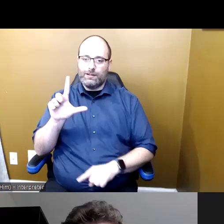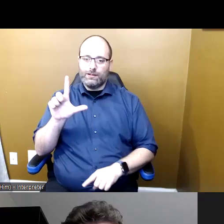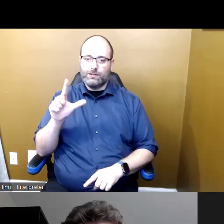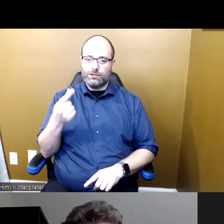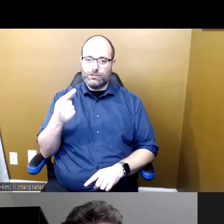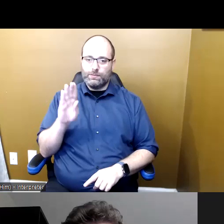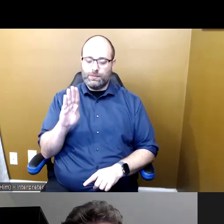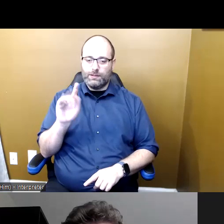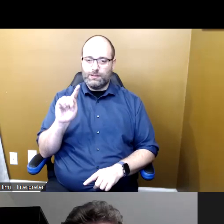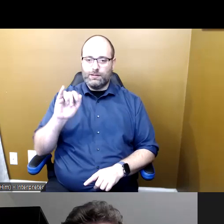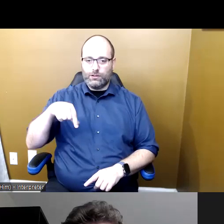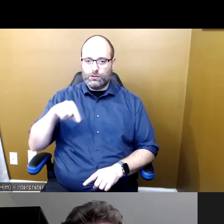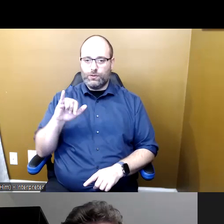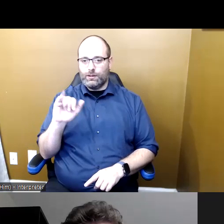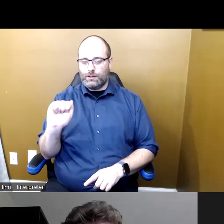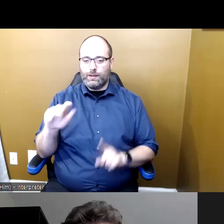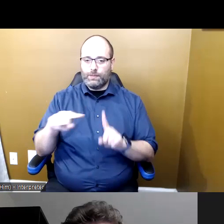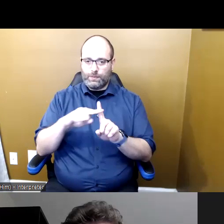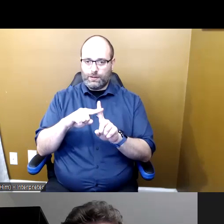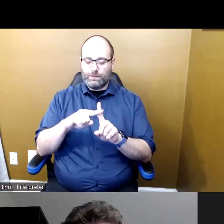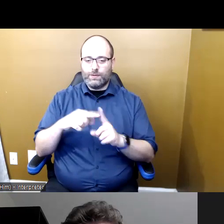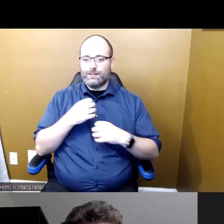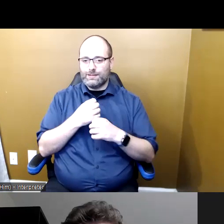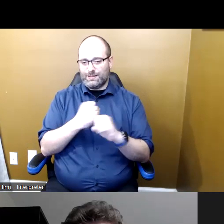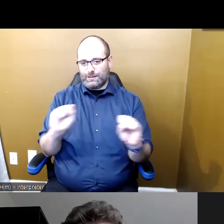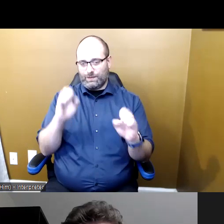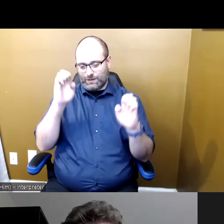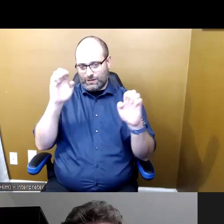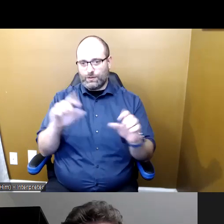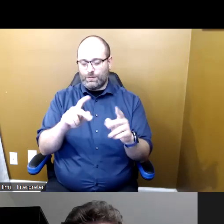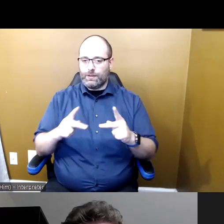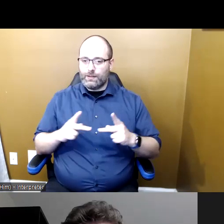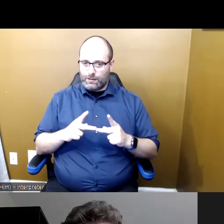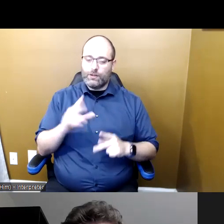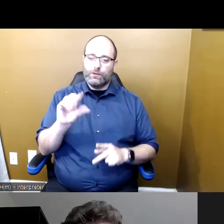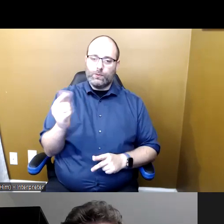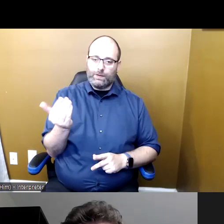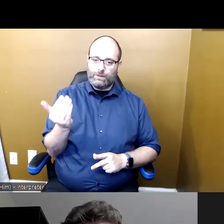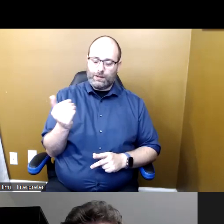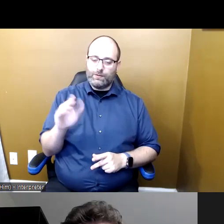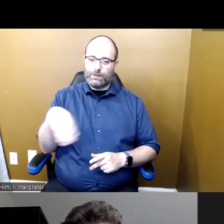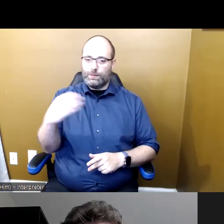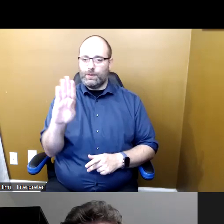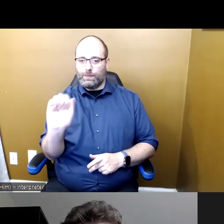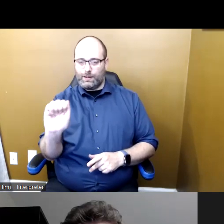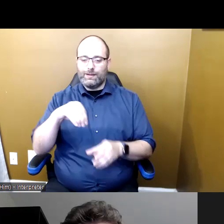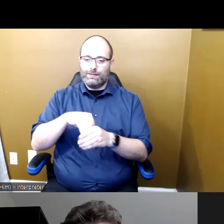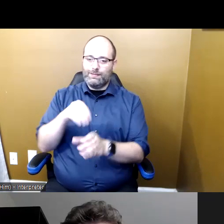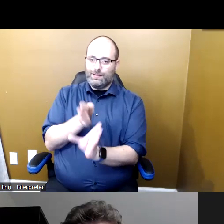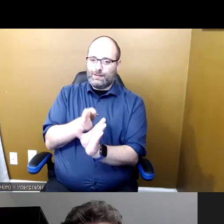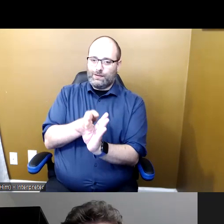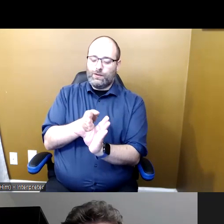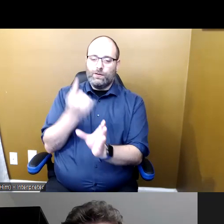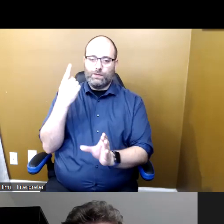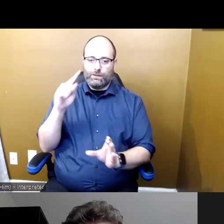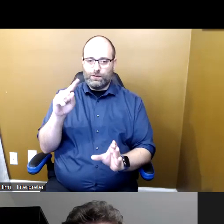LGBTQIA+ safe educational spaces. In 2015, he received a bachelor's degree in psychology from Eugene Layne